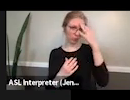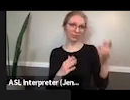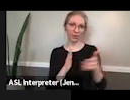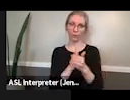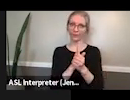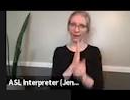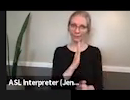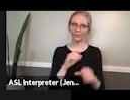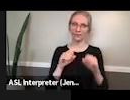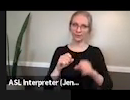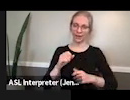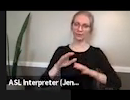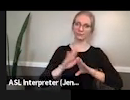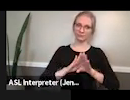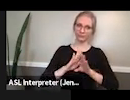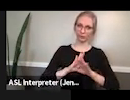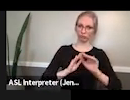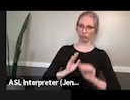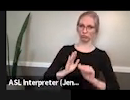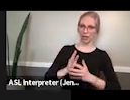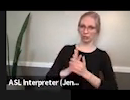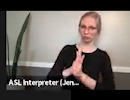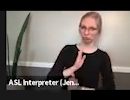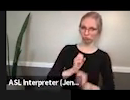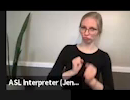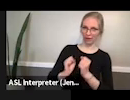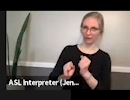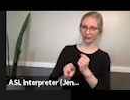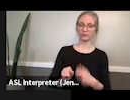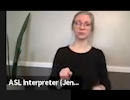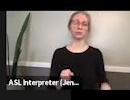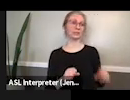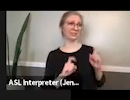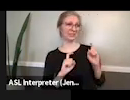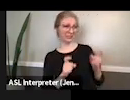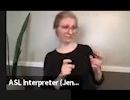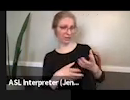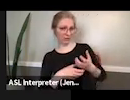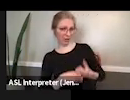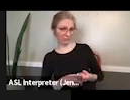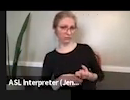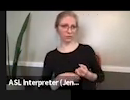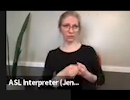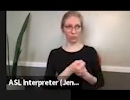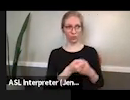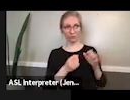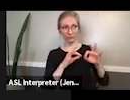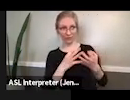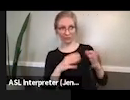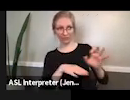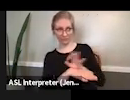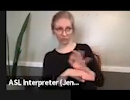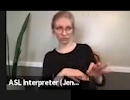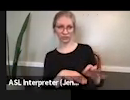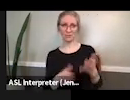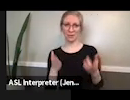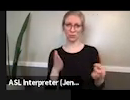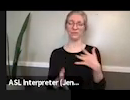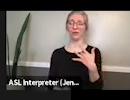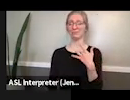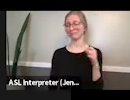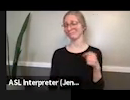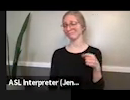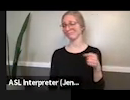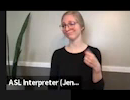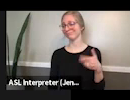strengths, that give them confidence, support their family's functioning. You say, yeah, that's how I do my job every day, Susan.